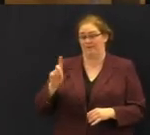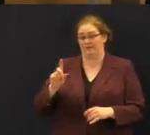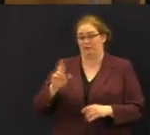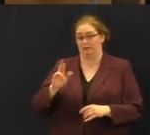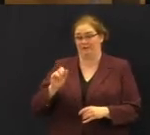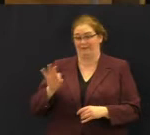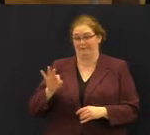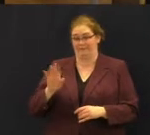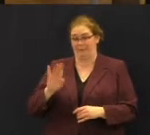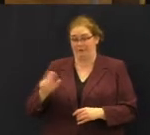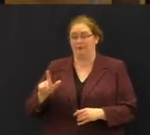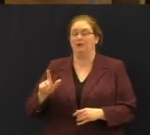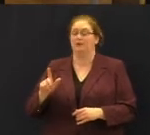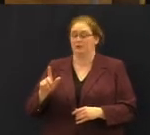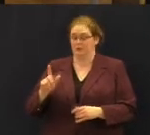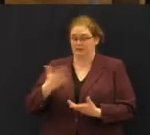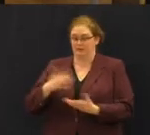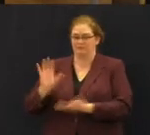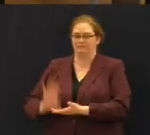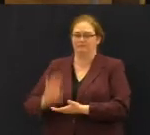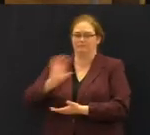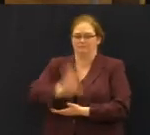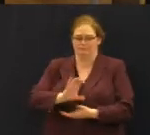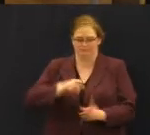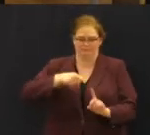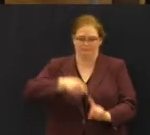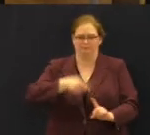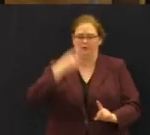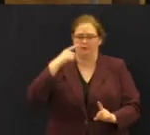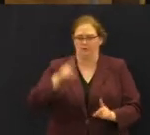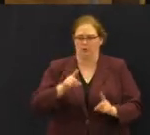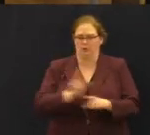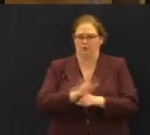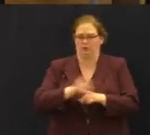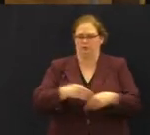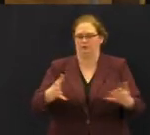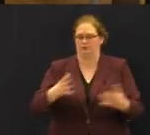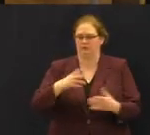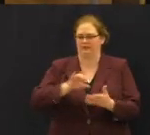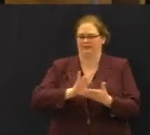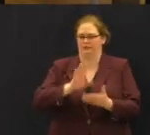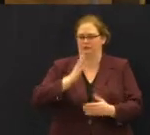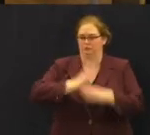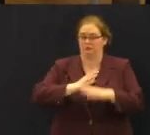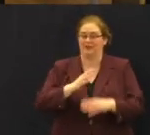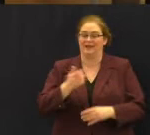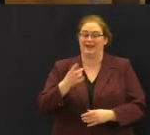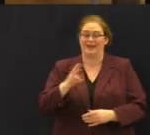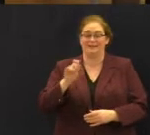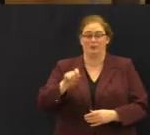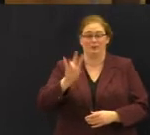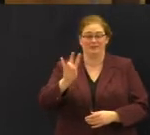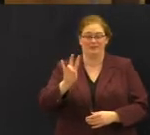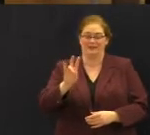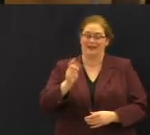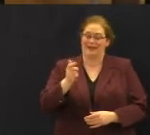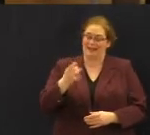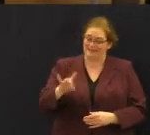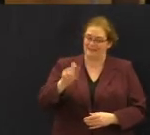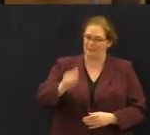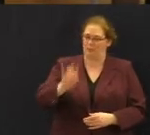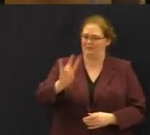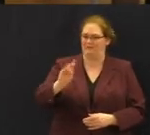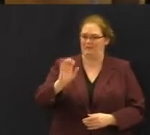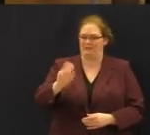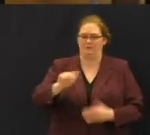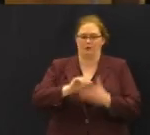a significant allocation of funds to eviction prevention efforts. For Bucks County, that is $18.7 million in assistance directly from the U.S.